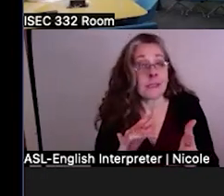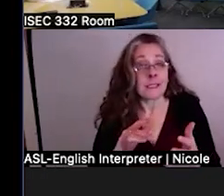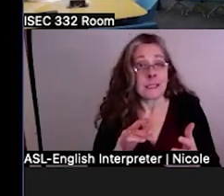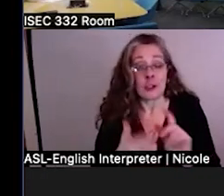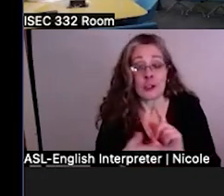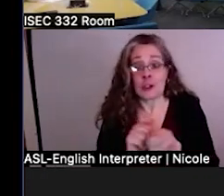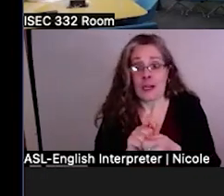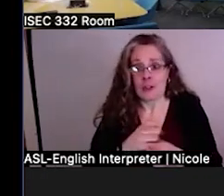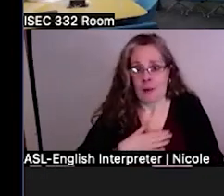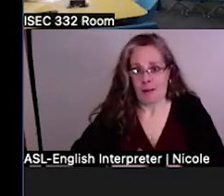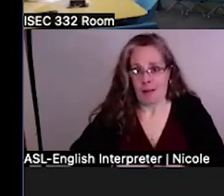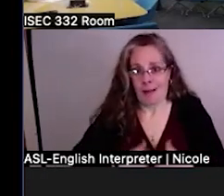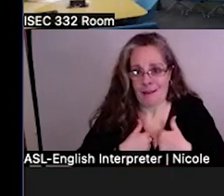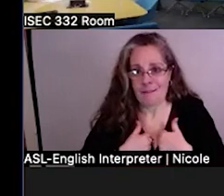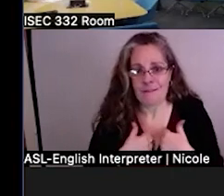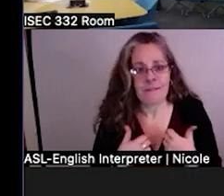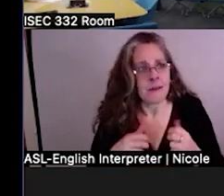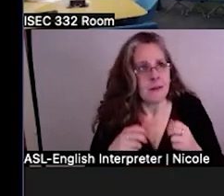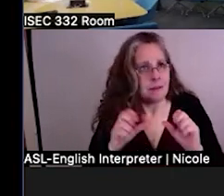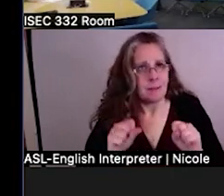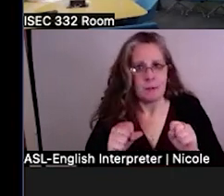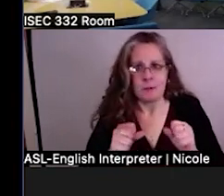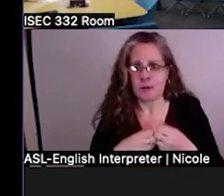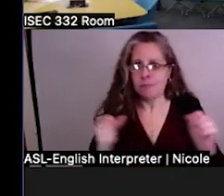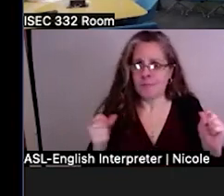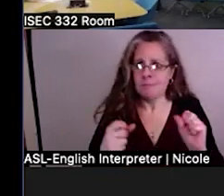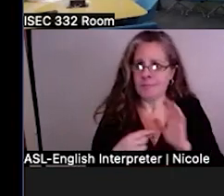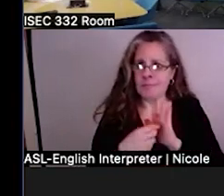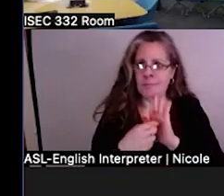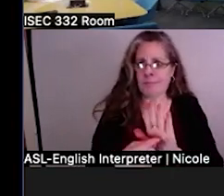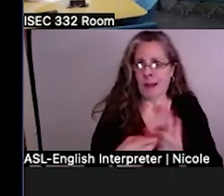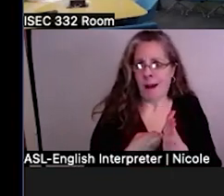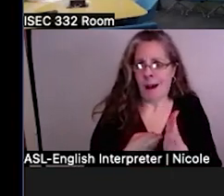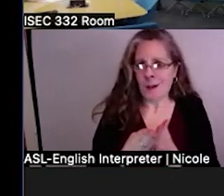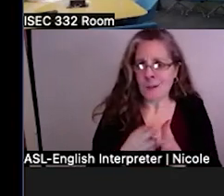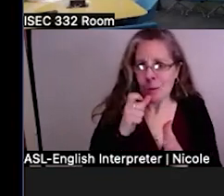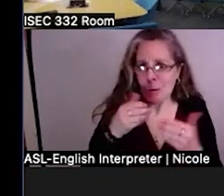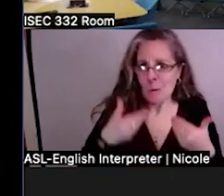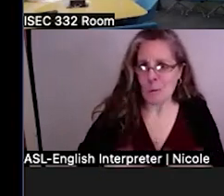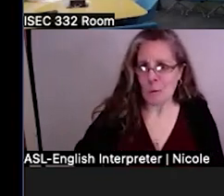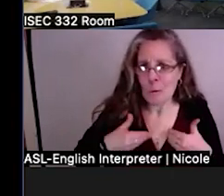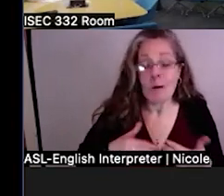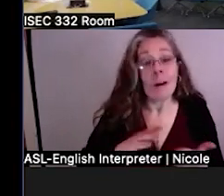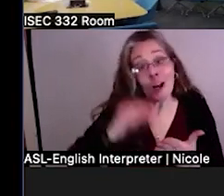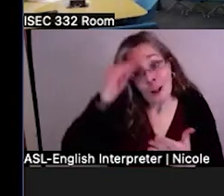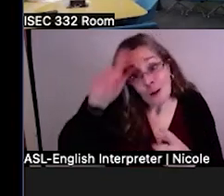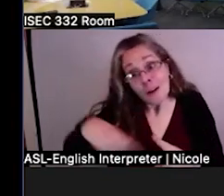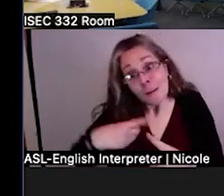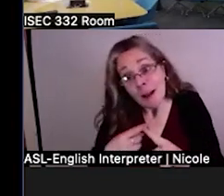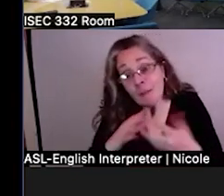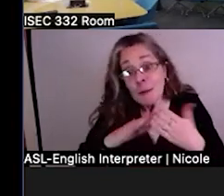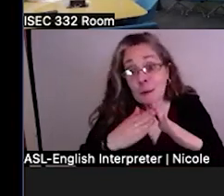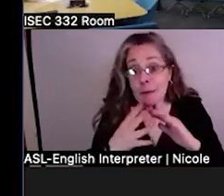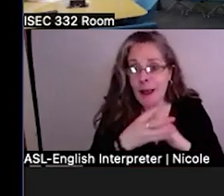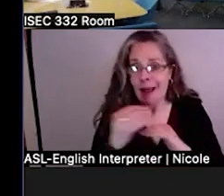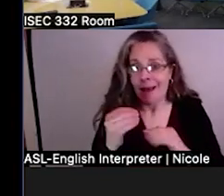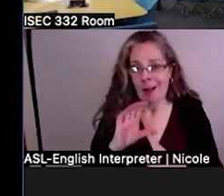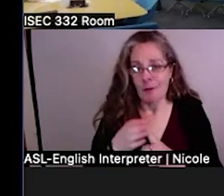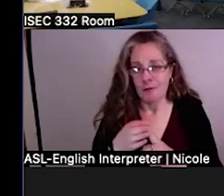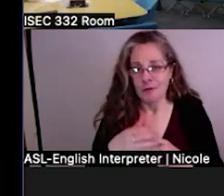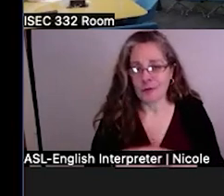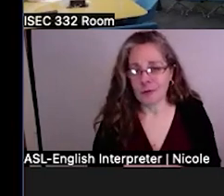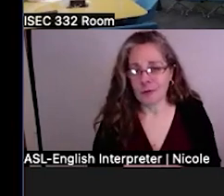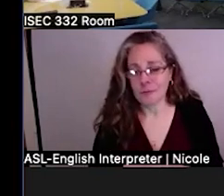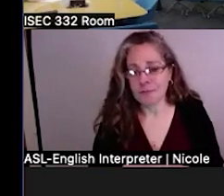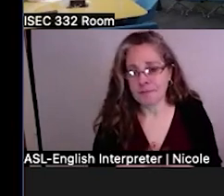to be able to self-disclose and learn about it as a community and as a culture. So